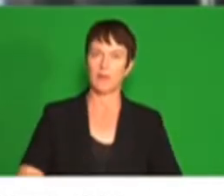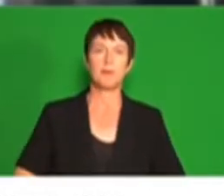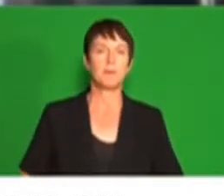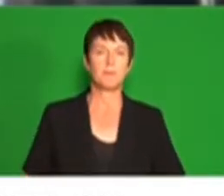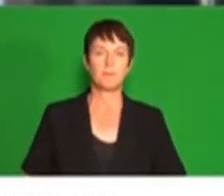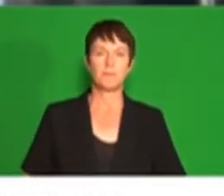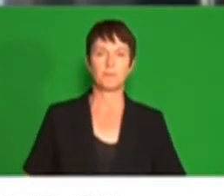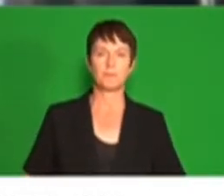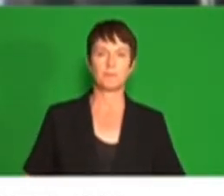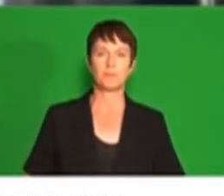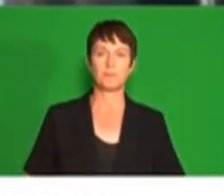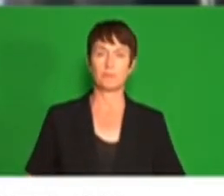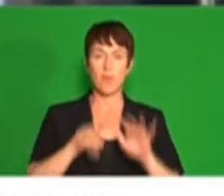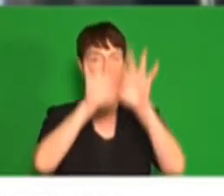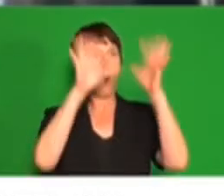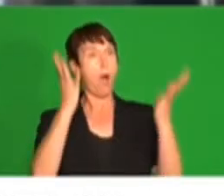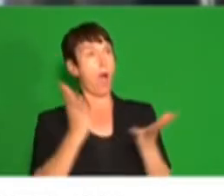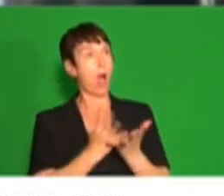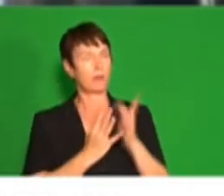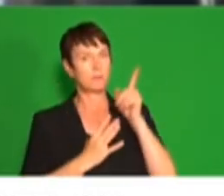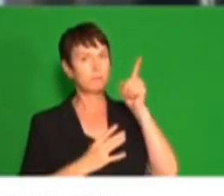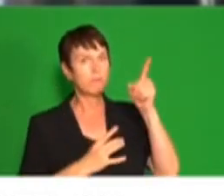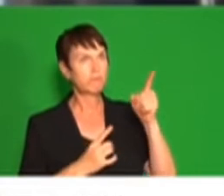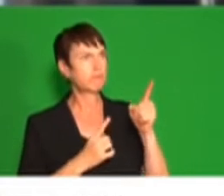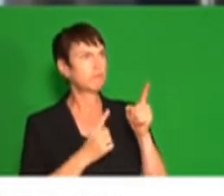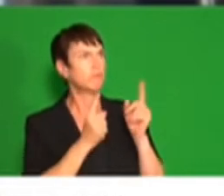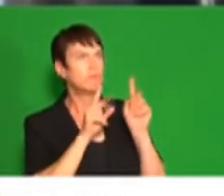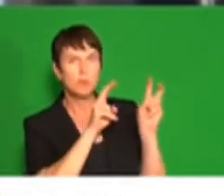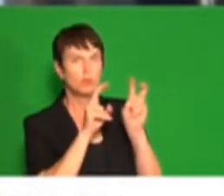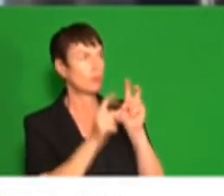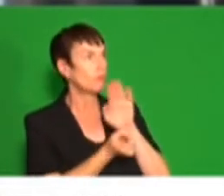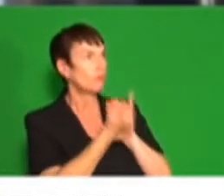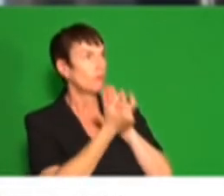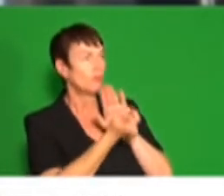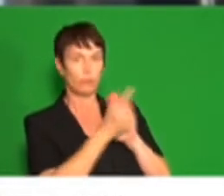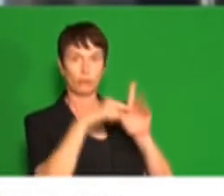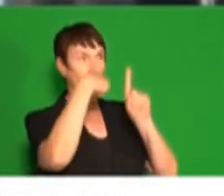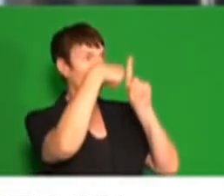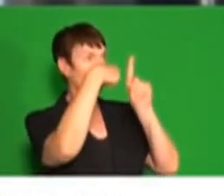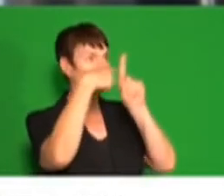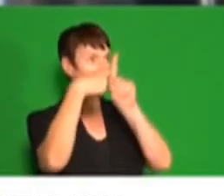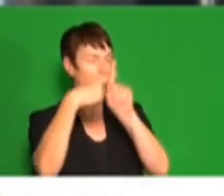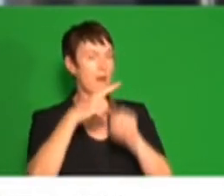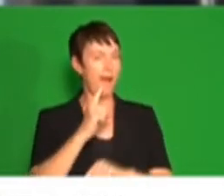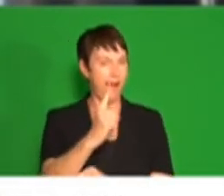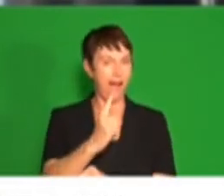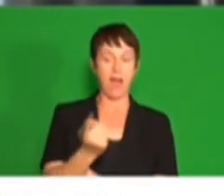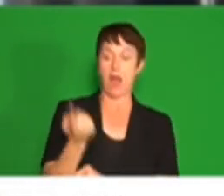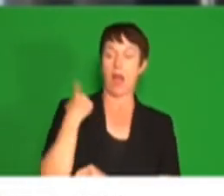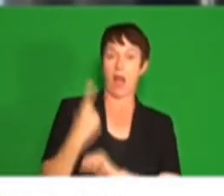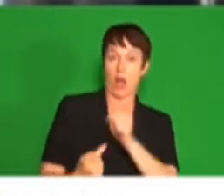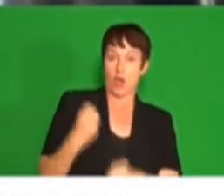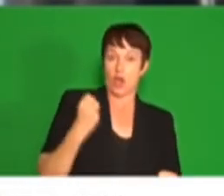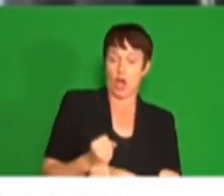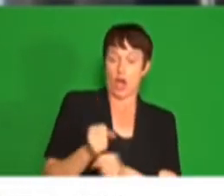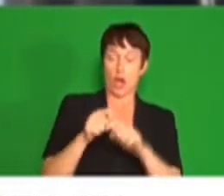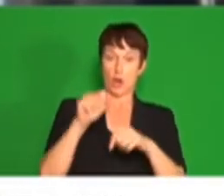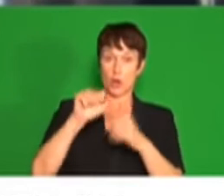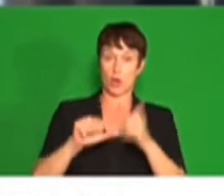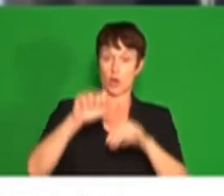These favorable global conditions saw the rand appreciate by 1.7% since the July meeting.